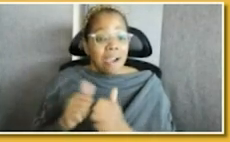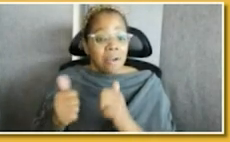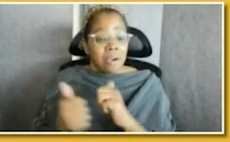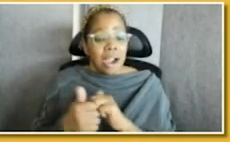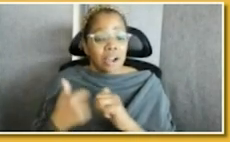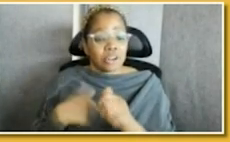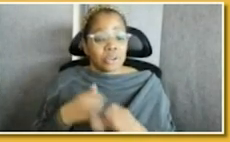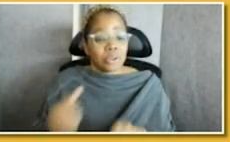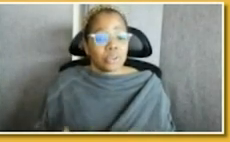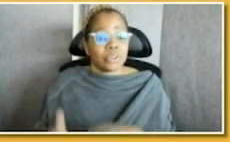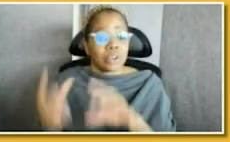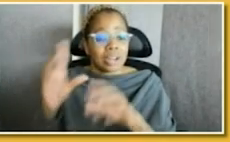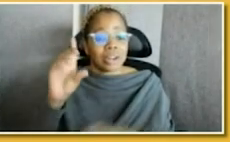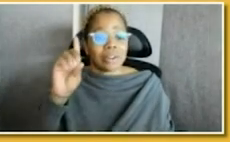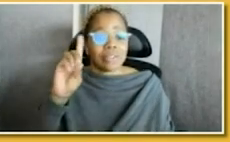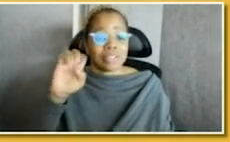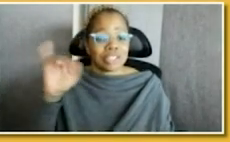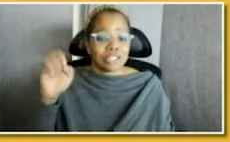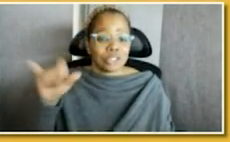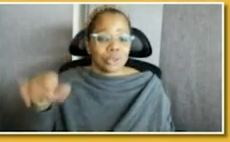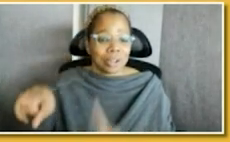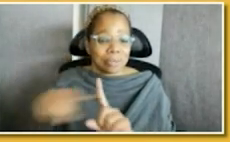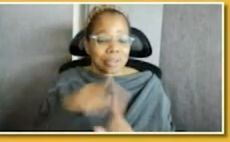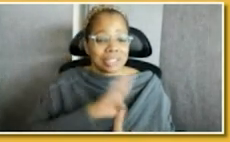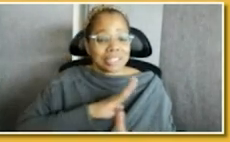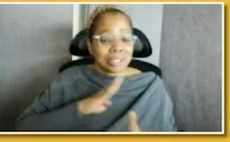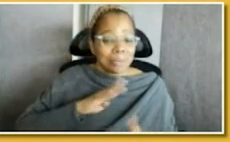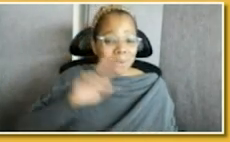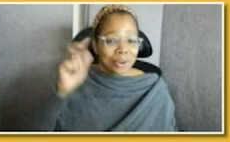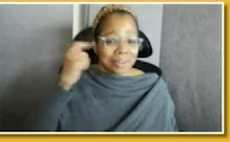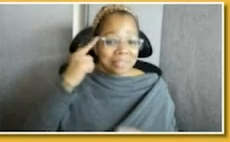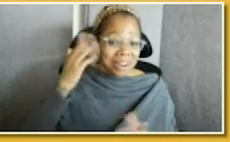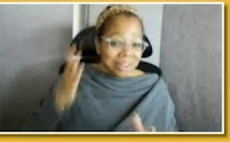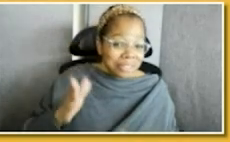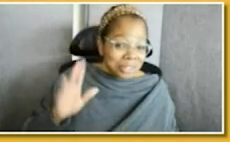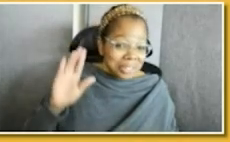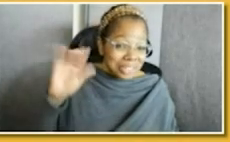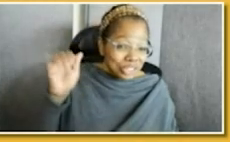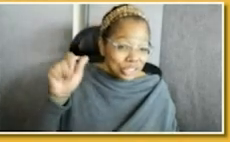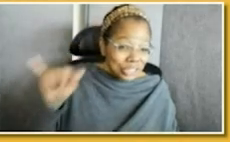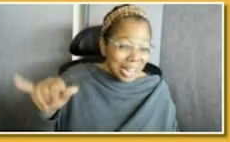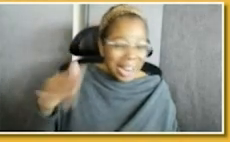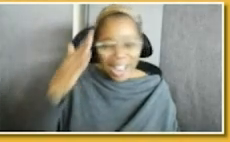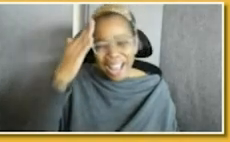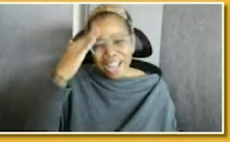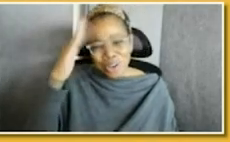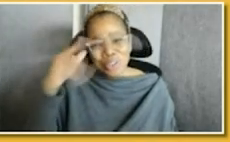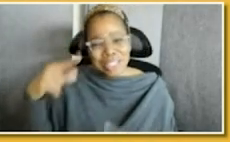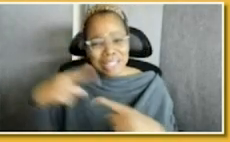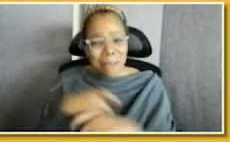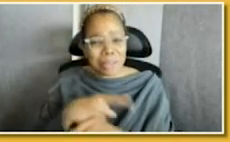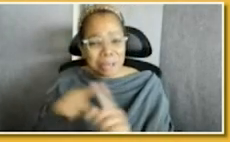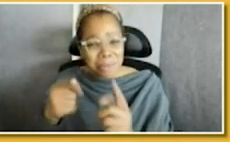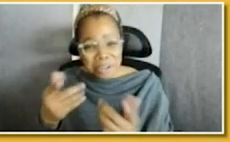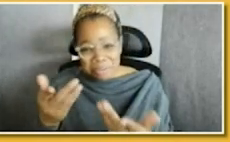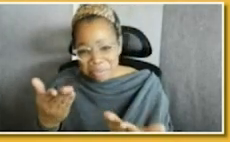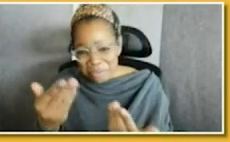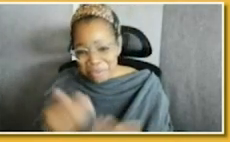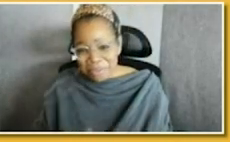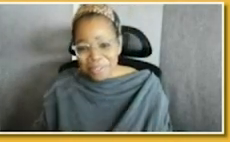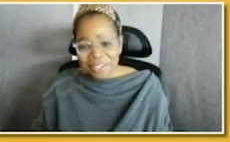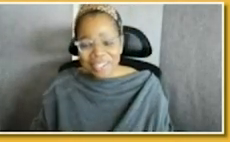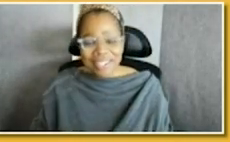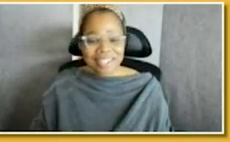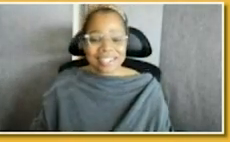the Board of Governors? Jay, if you want to try the answer, I know that's a very complicated one, but if you want to tackle that one first.